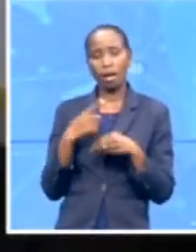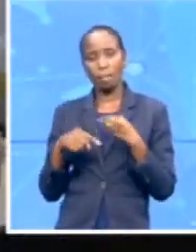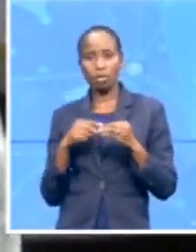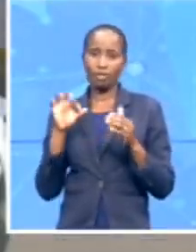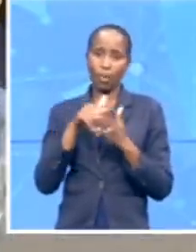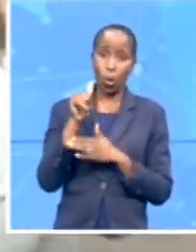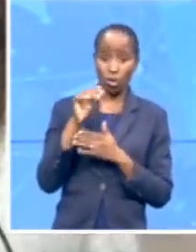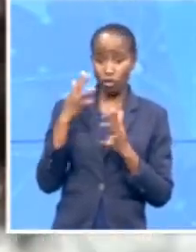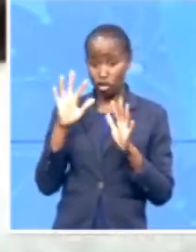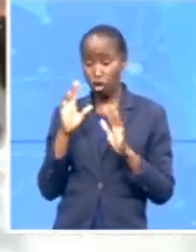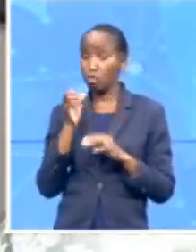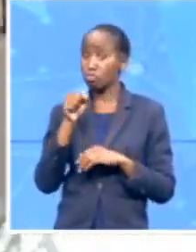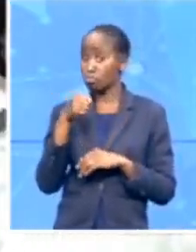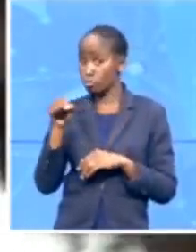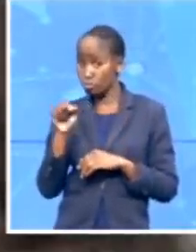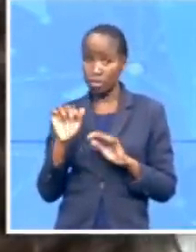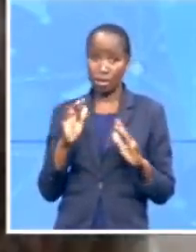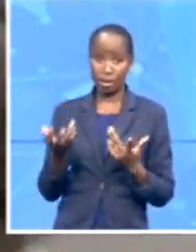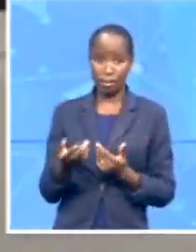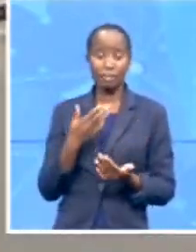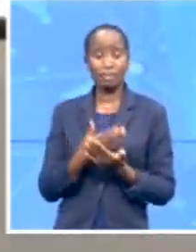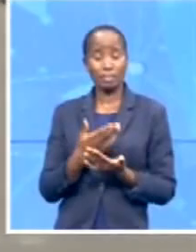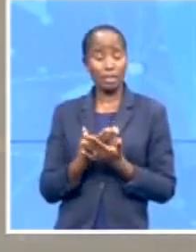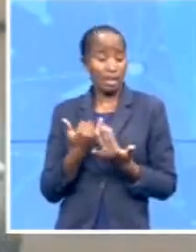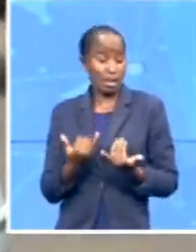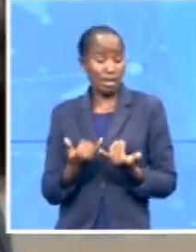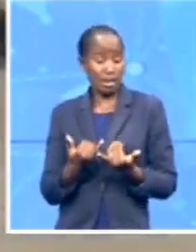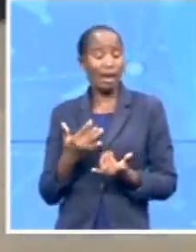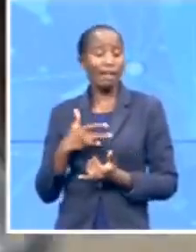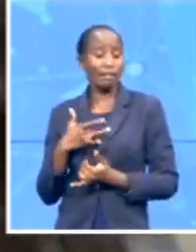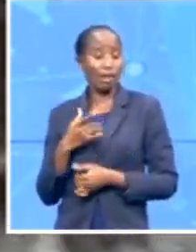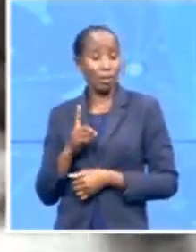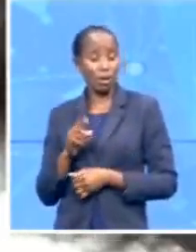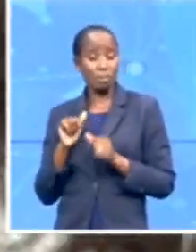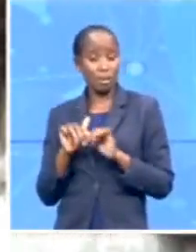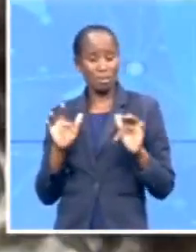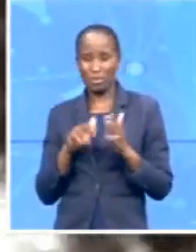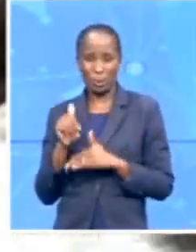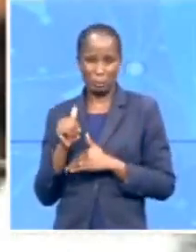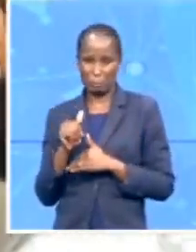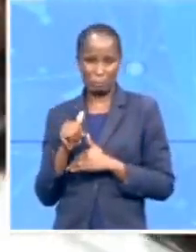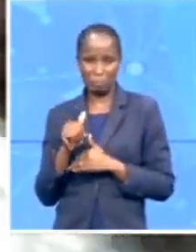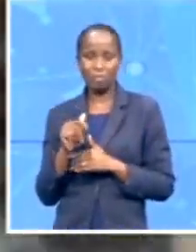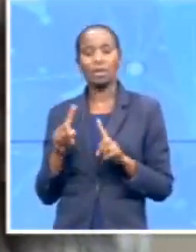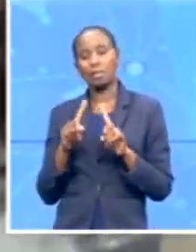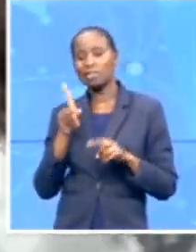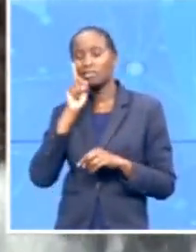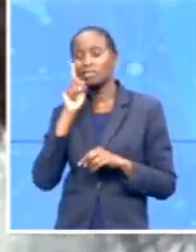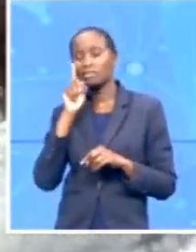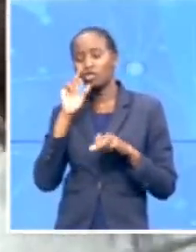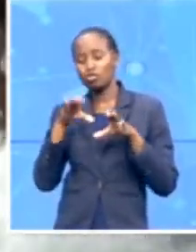just get a sense from people whether or not they voted. We're just going to try and cross the road. It's a bit of a